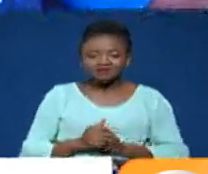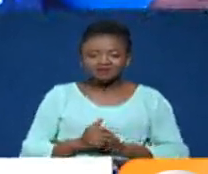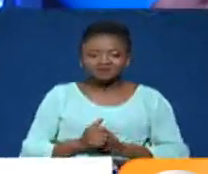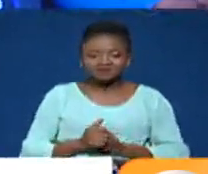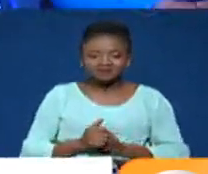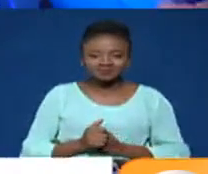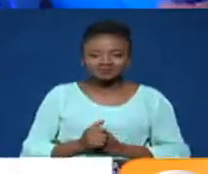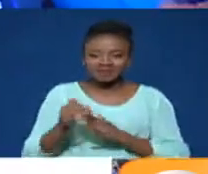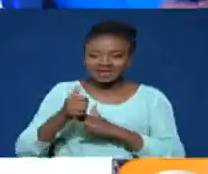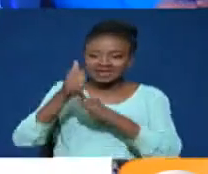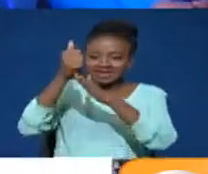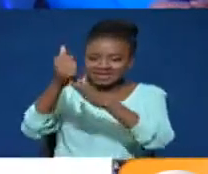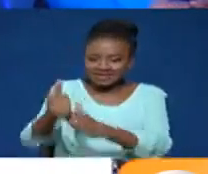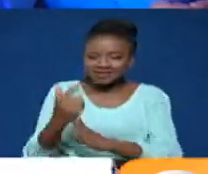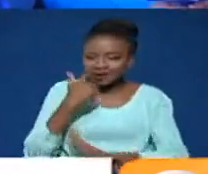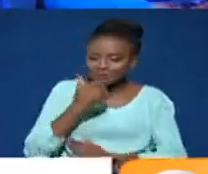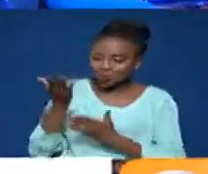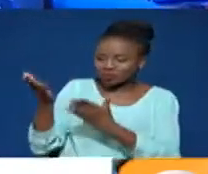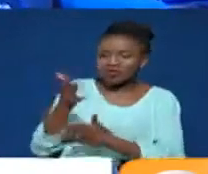led by Baba the Fifth,